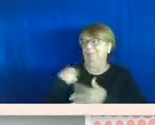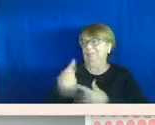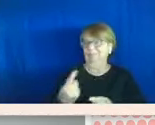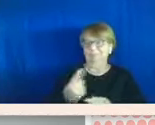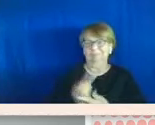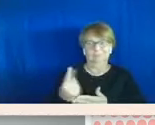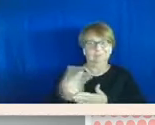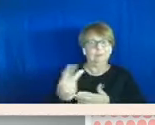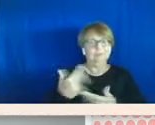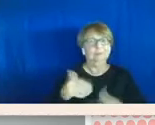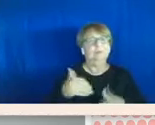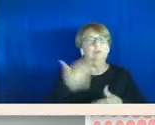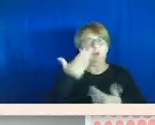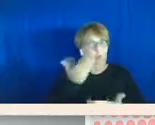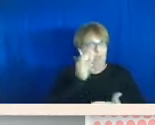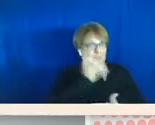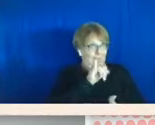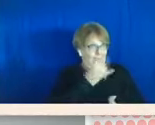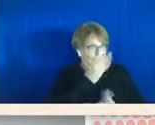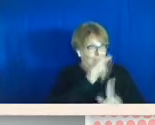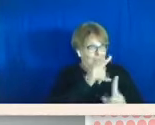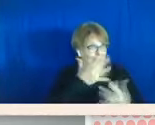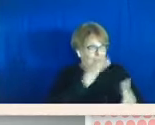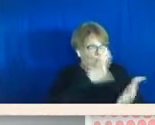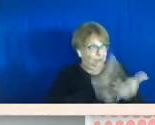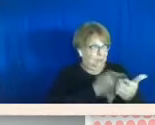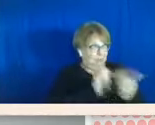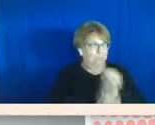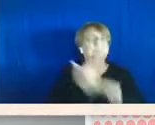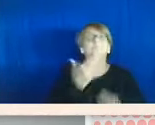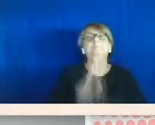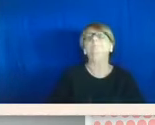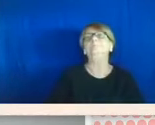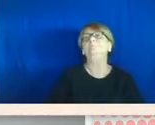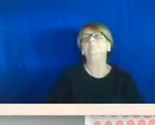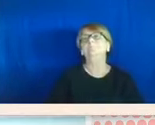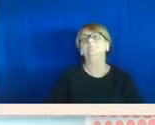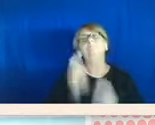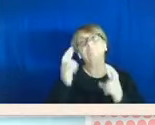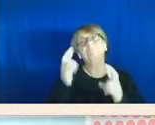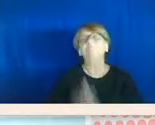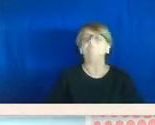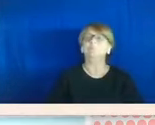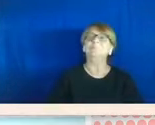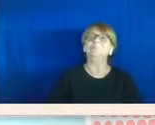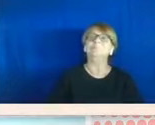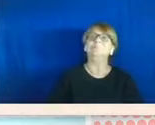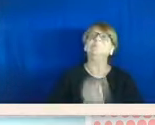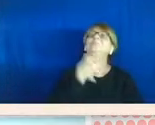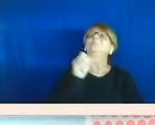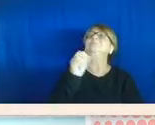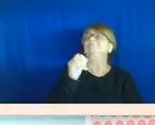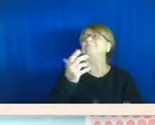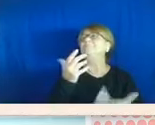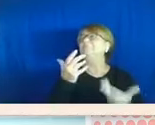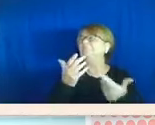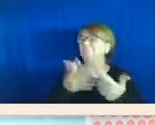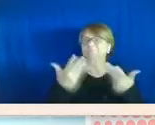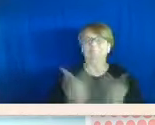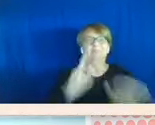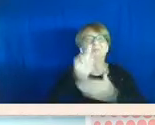don't know if that one was signed yet, but fingers crossed. Well, guys, we're about at the top of the hour. I really want to thank you all. That was so